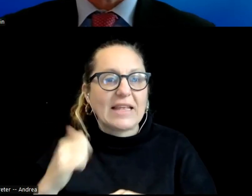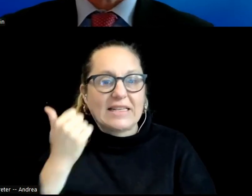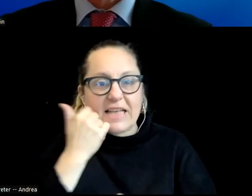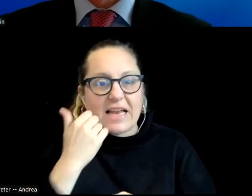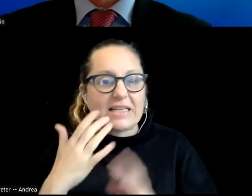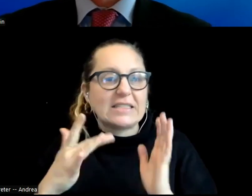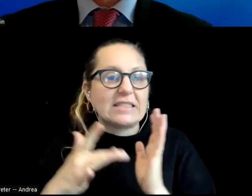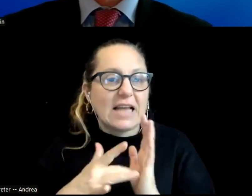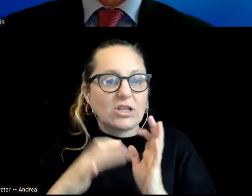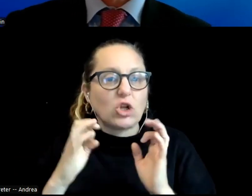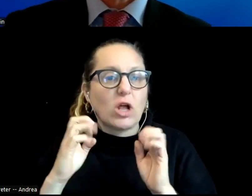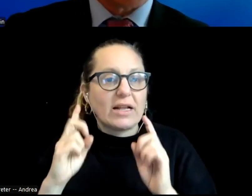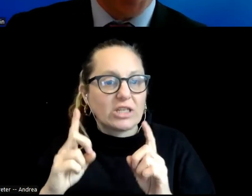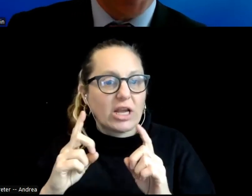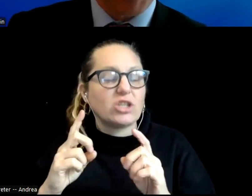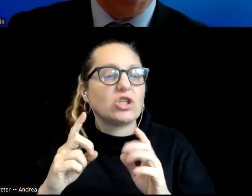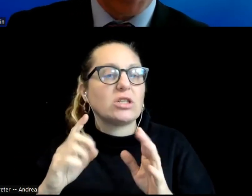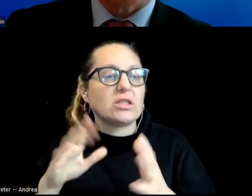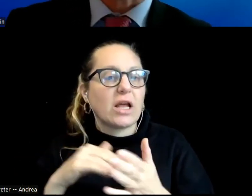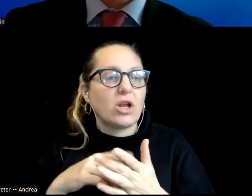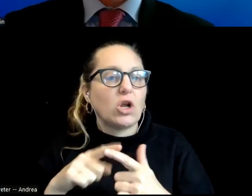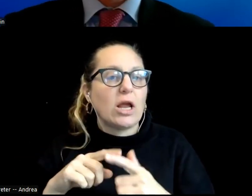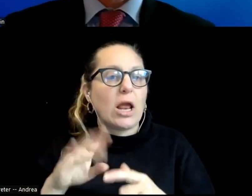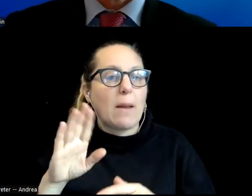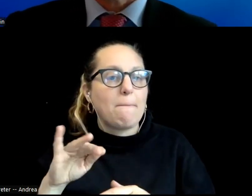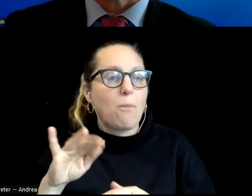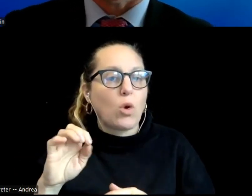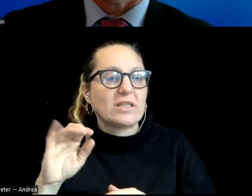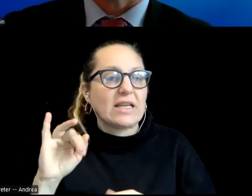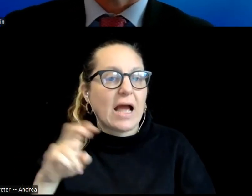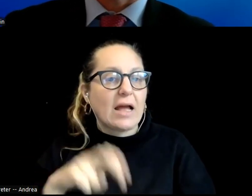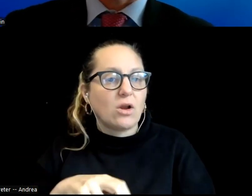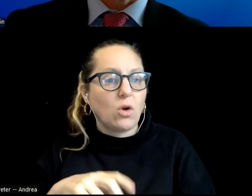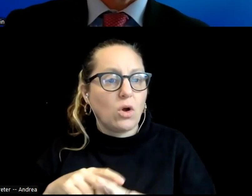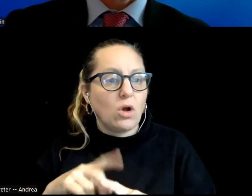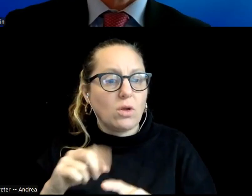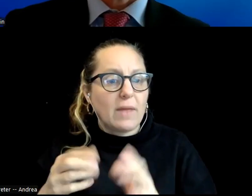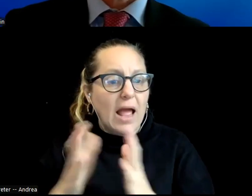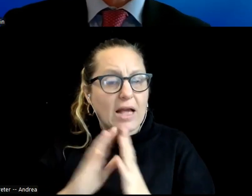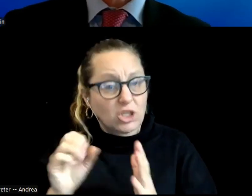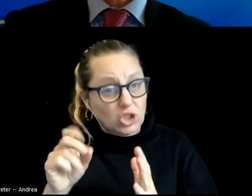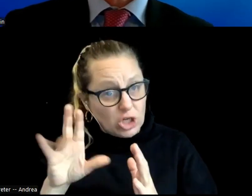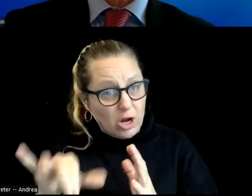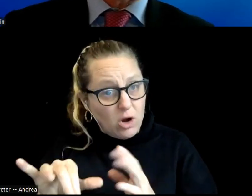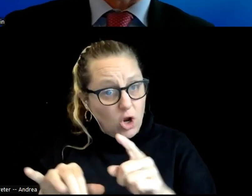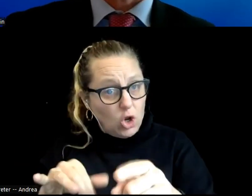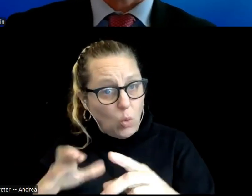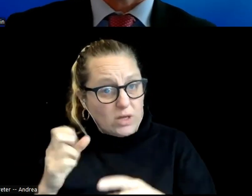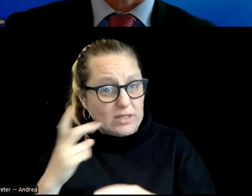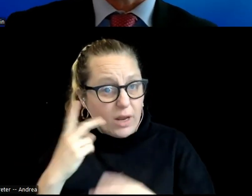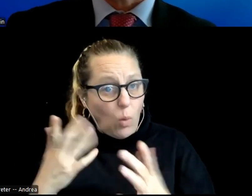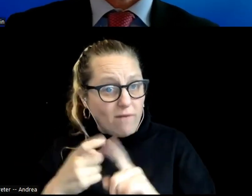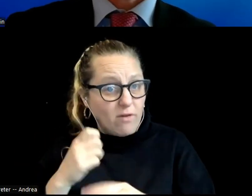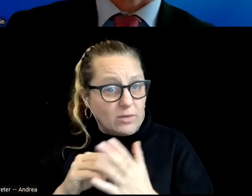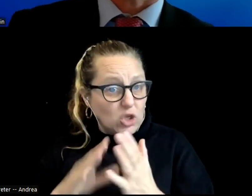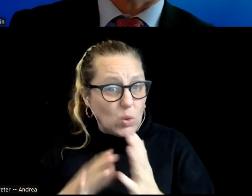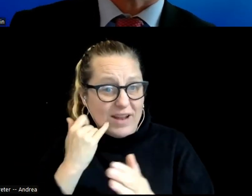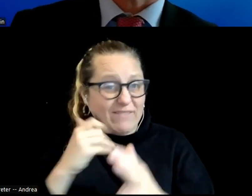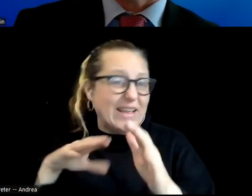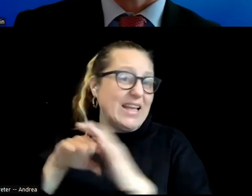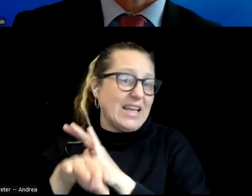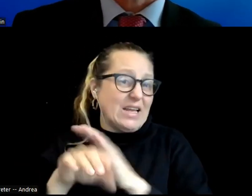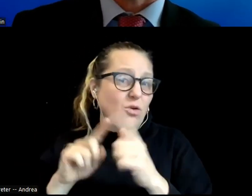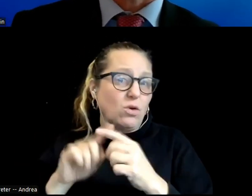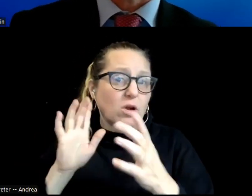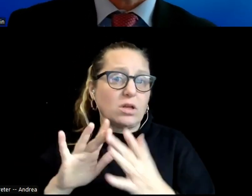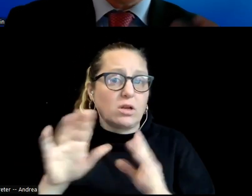Center Dental Assisting Program in Boise, Idaho. And let me ask that to you, Scherry. What do you want to see from a student if they walk in or they contact your